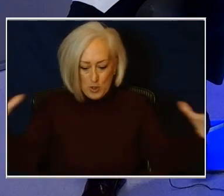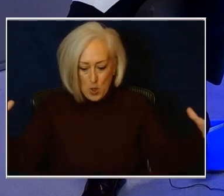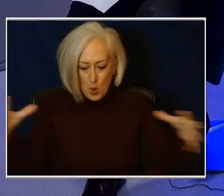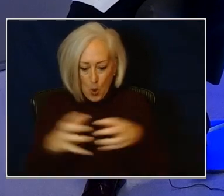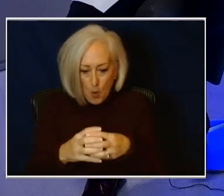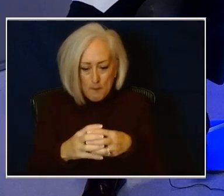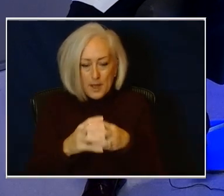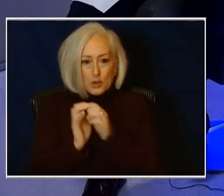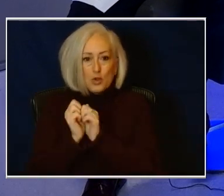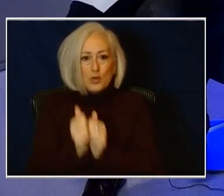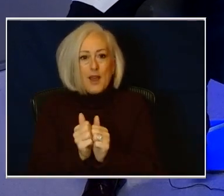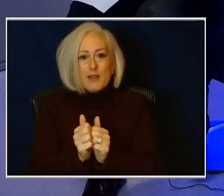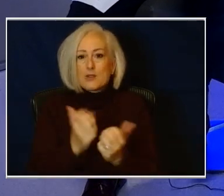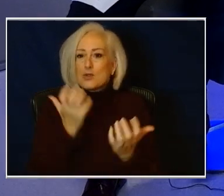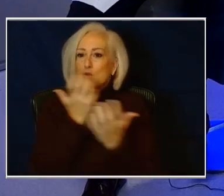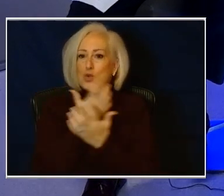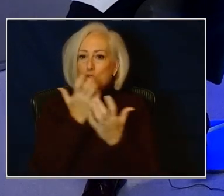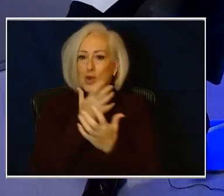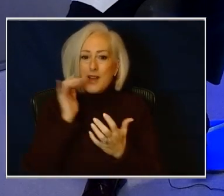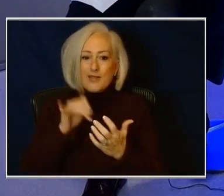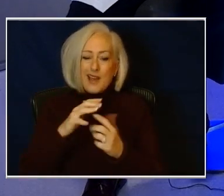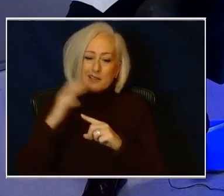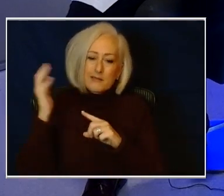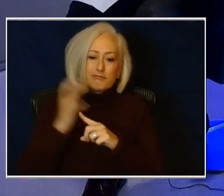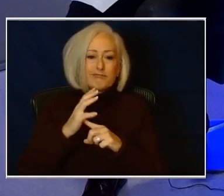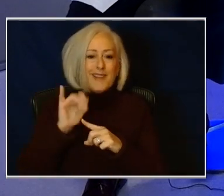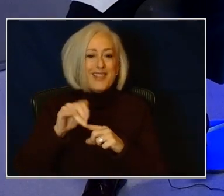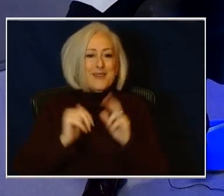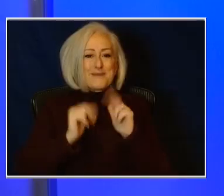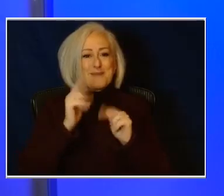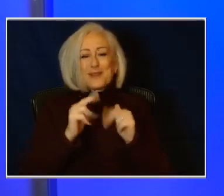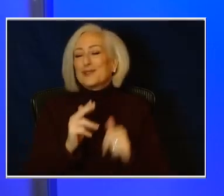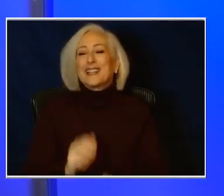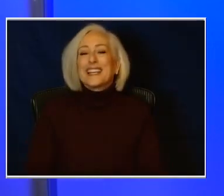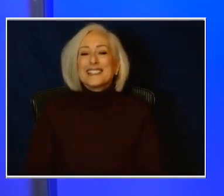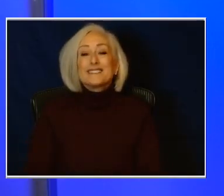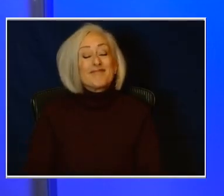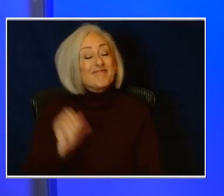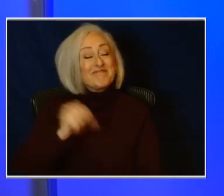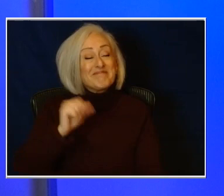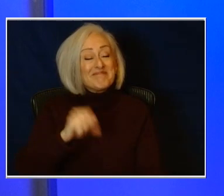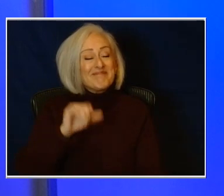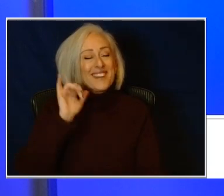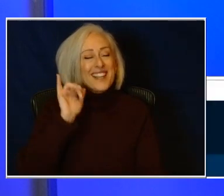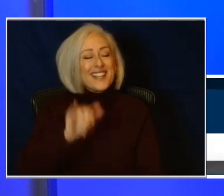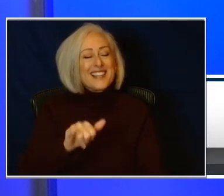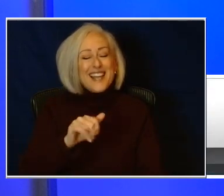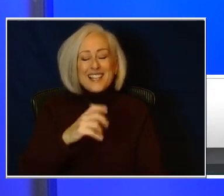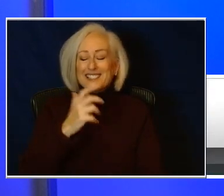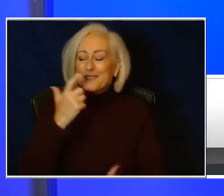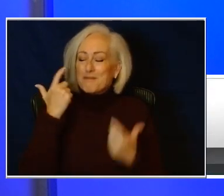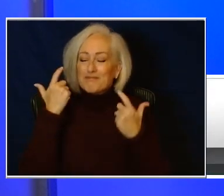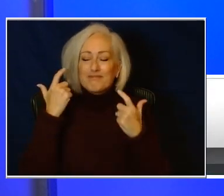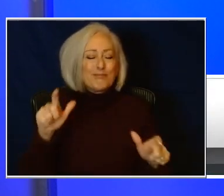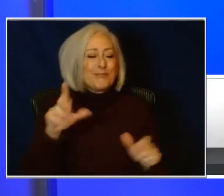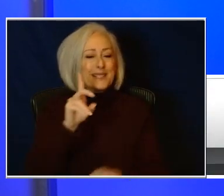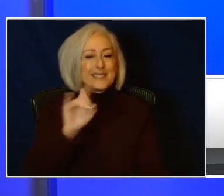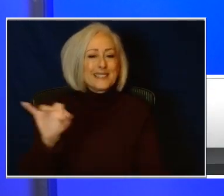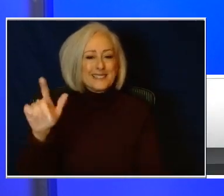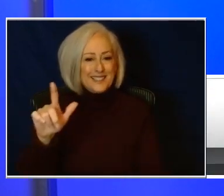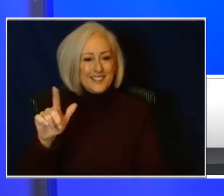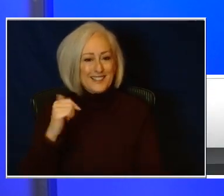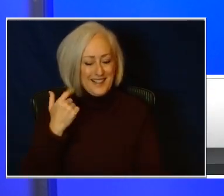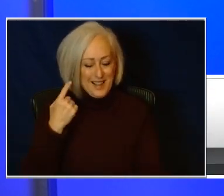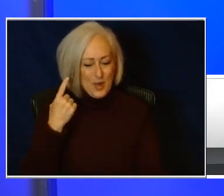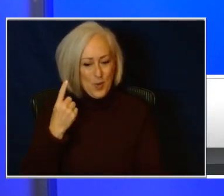the hallmark of this building. It's pretty cool. I think it's huge, and I think it's really one of the next steps that we'll take as a cancer